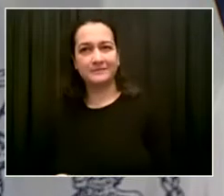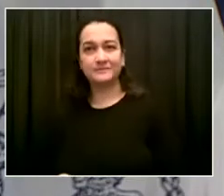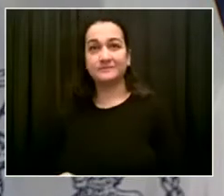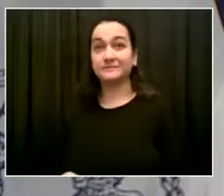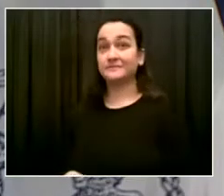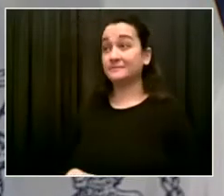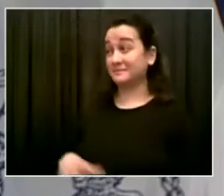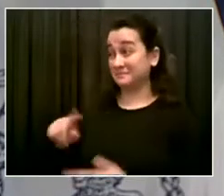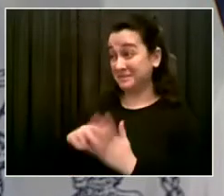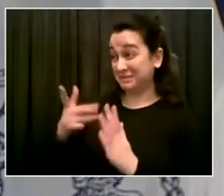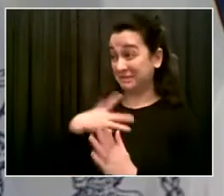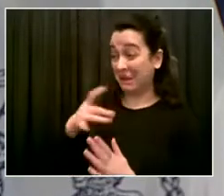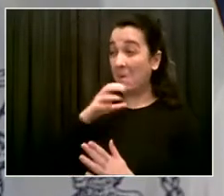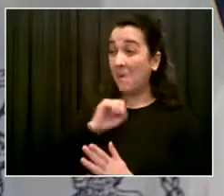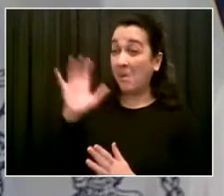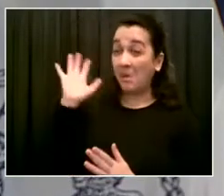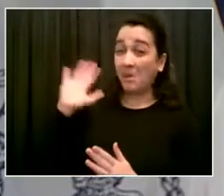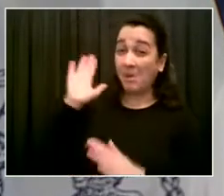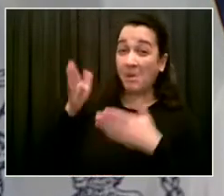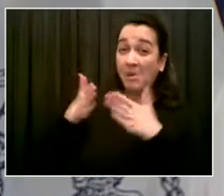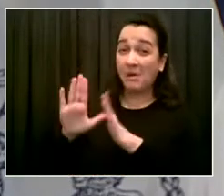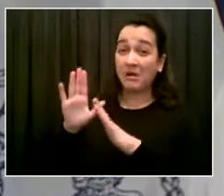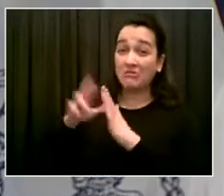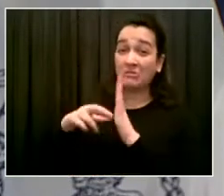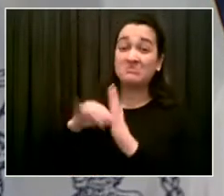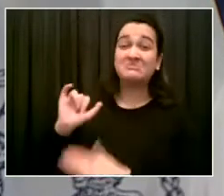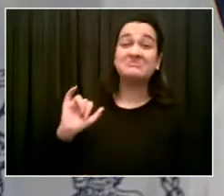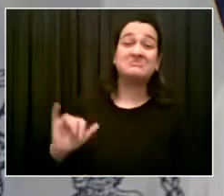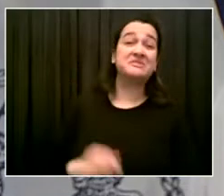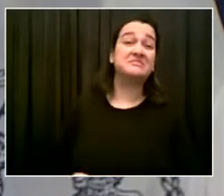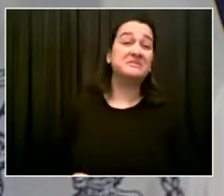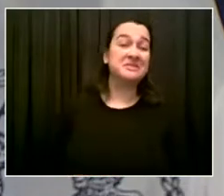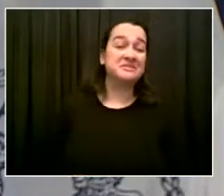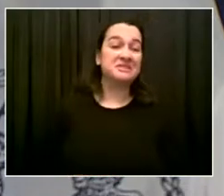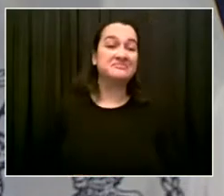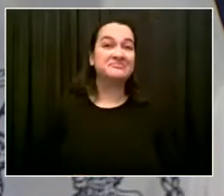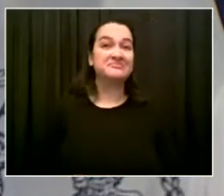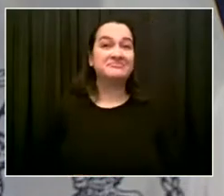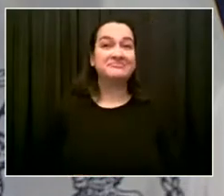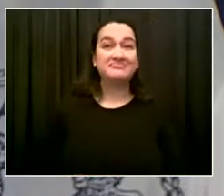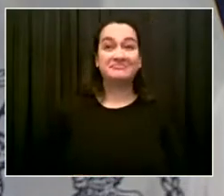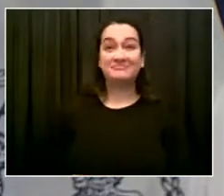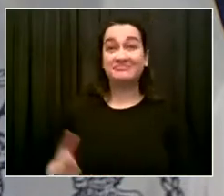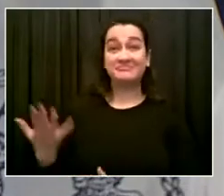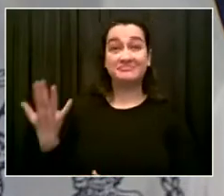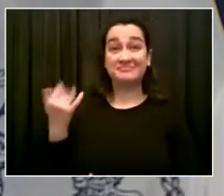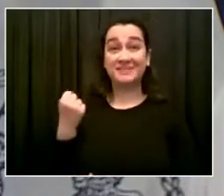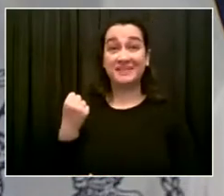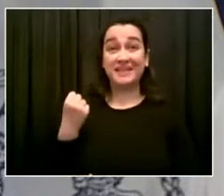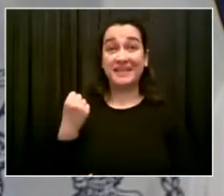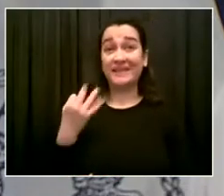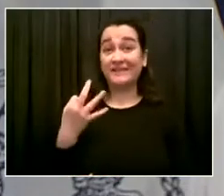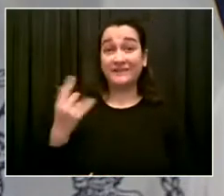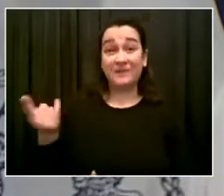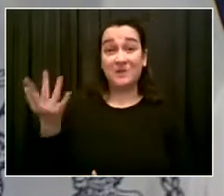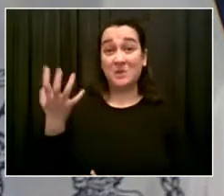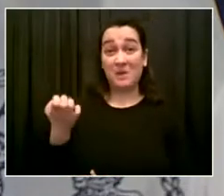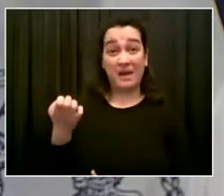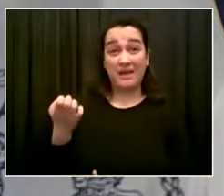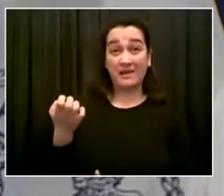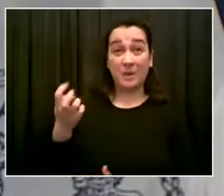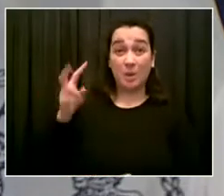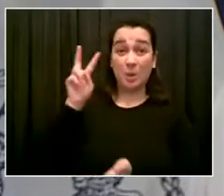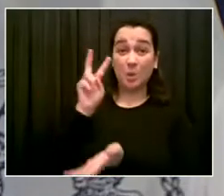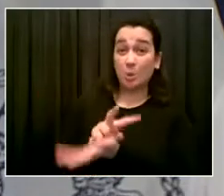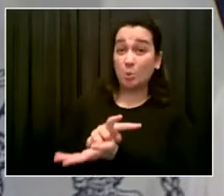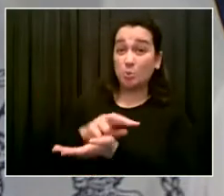out every 9 hitters, that's your choice. If that's what you want, God bless you. Part of the game. Anyway,